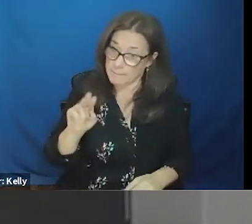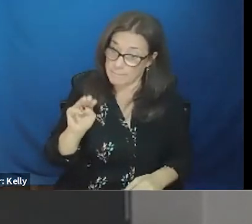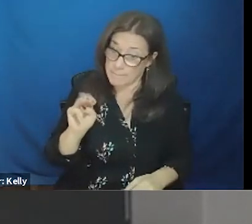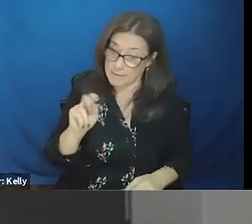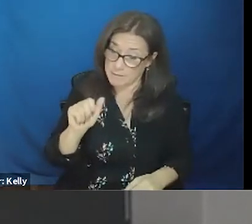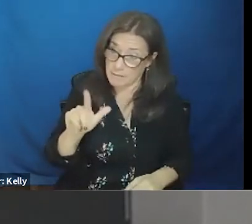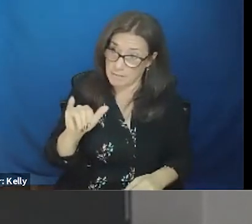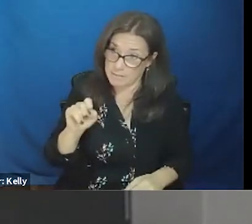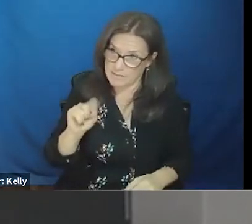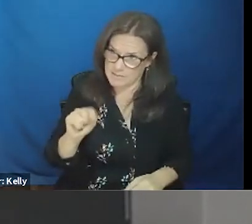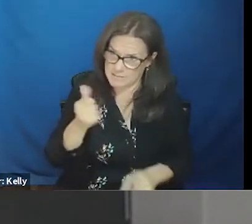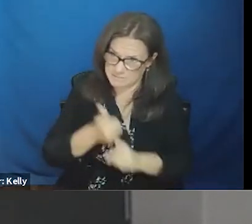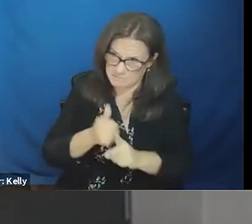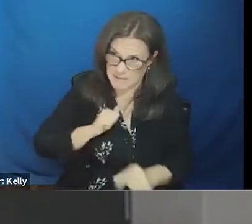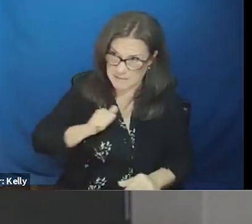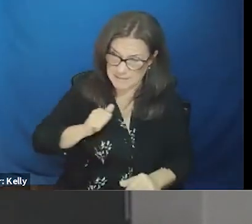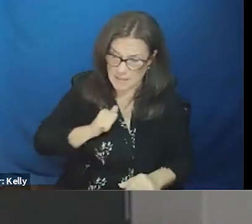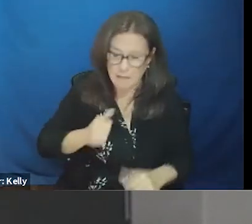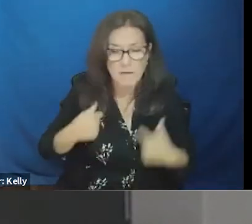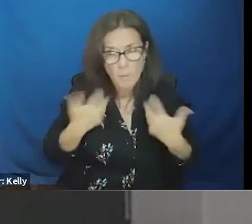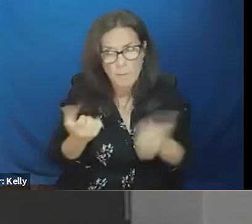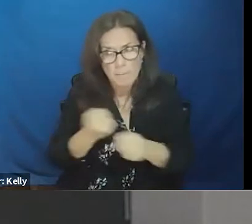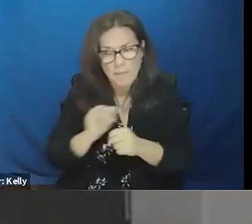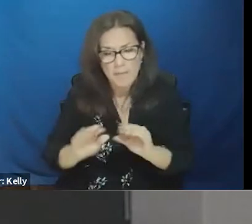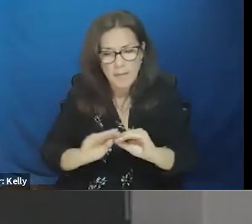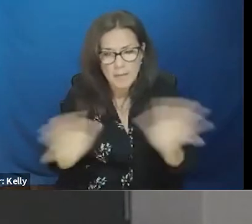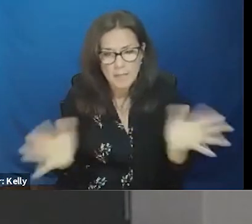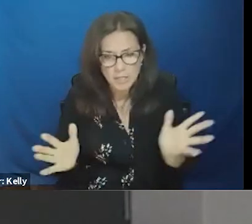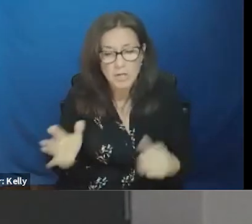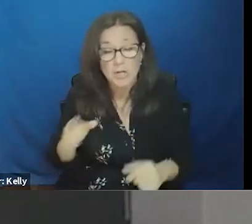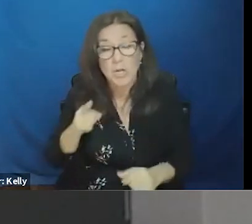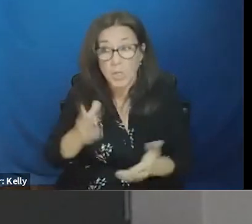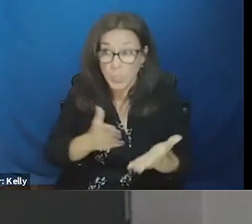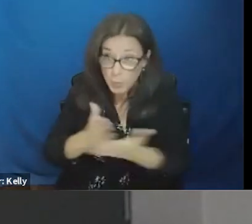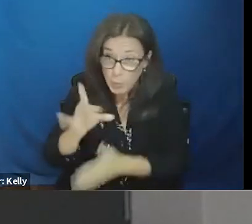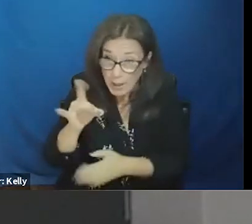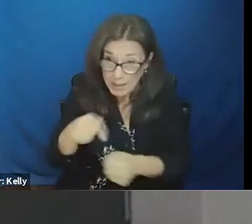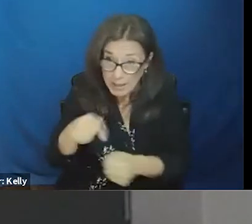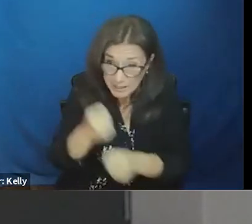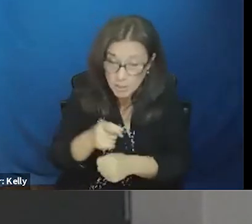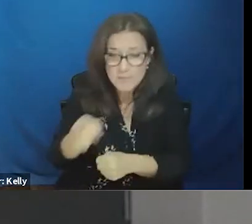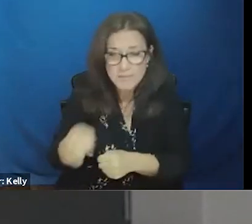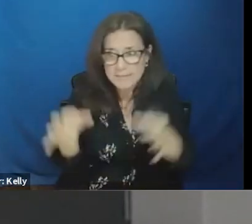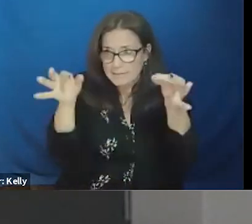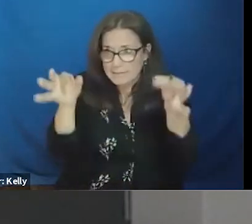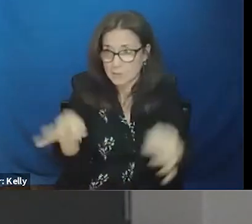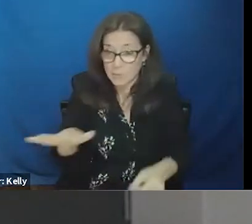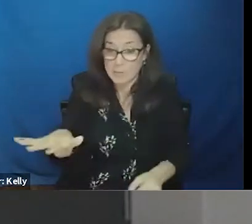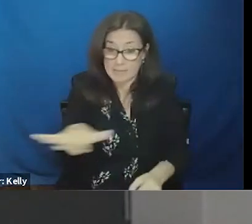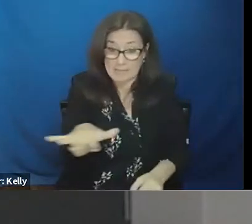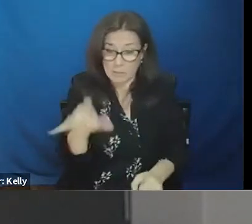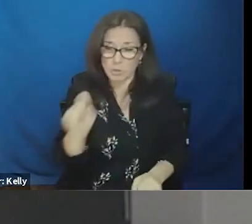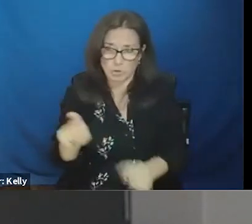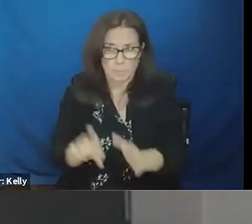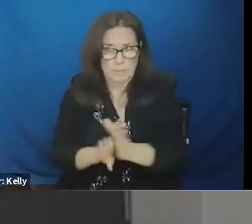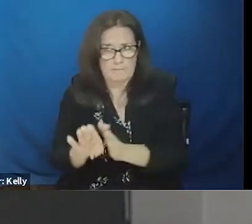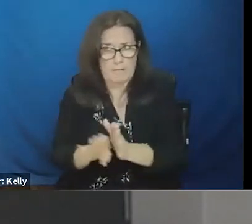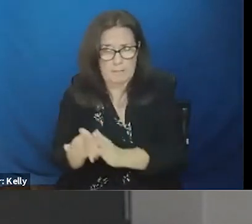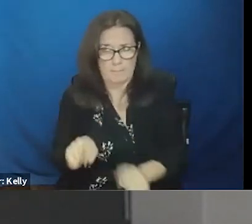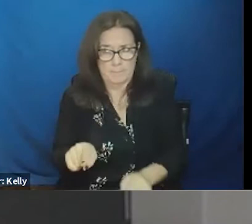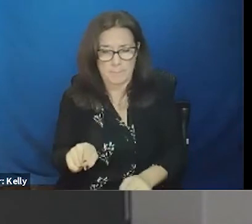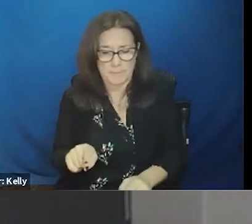an 8-year process determined as specifically as an area that should be developed. And so that's what we're